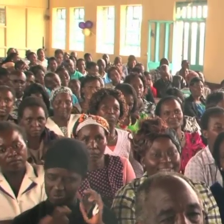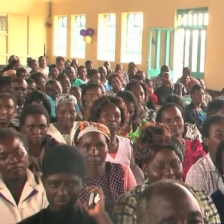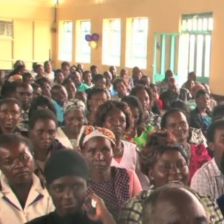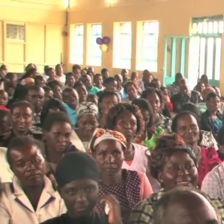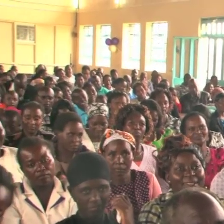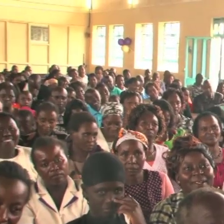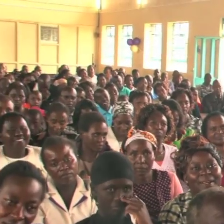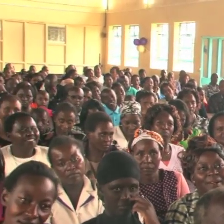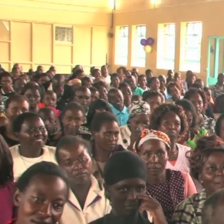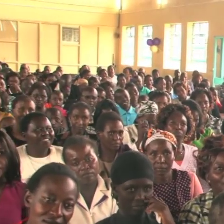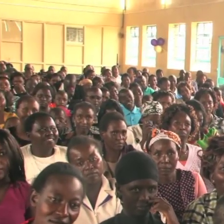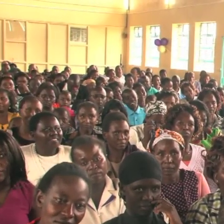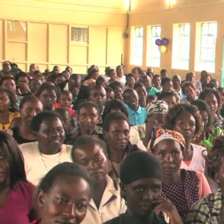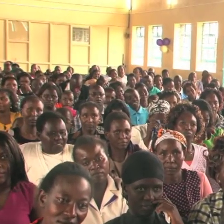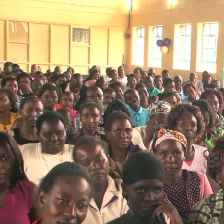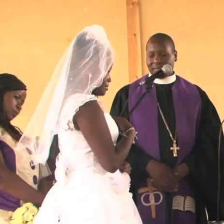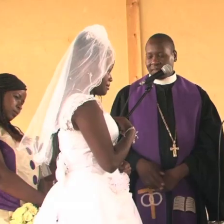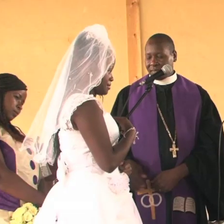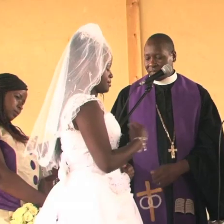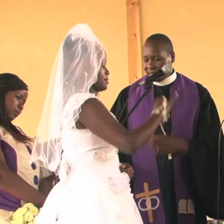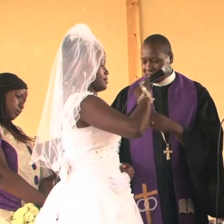my wife.